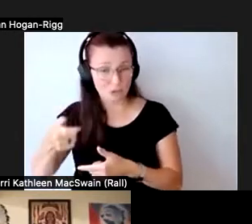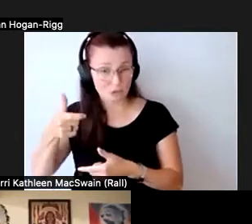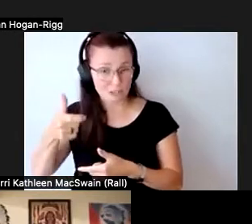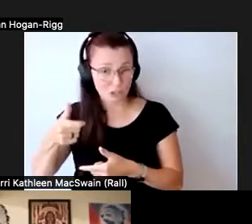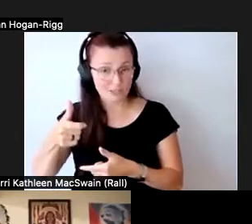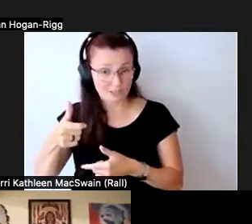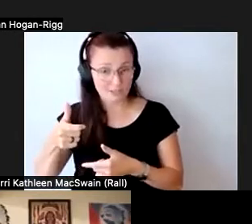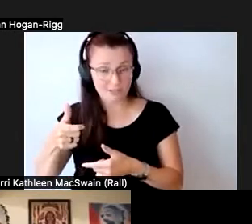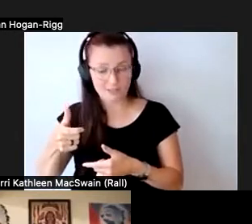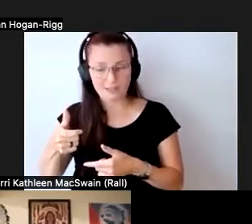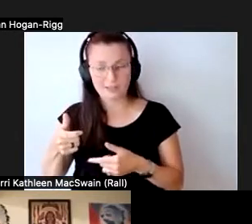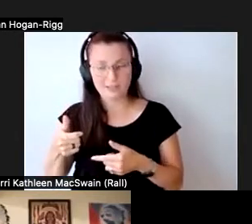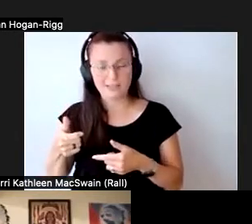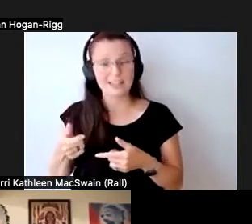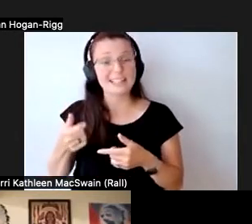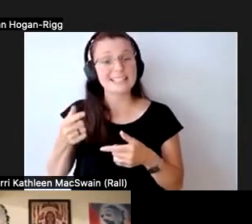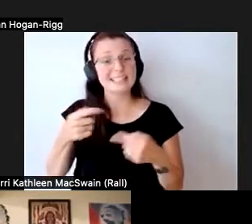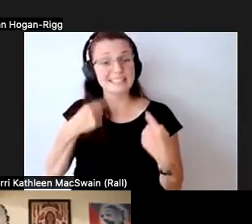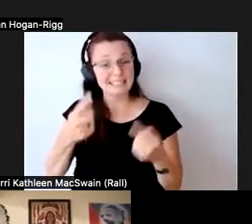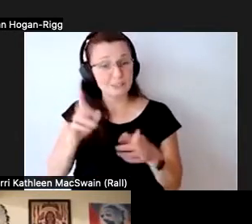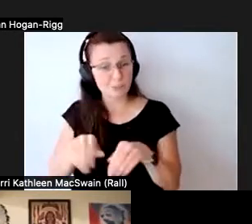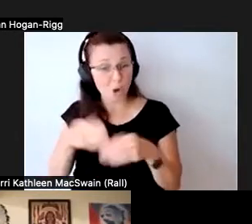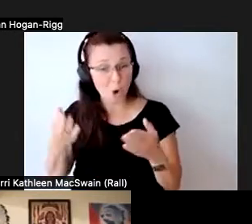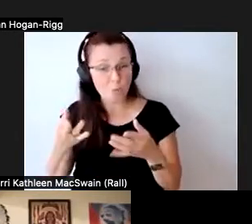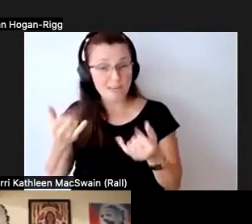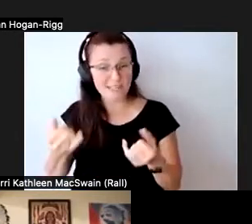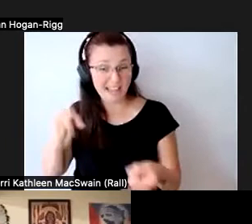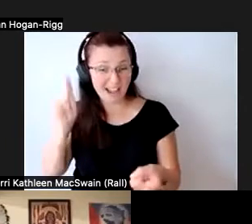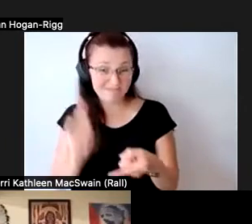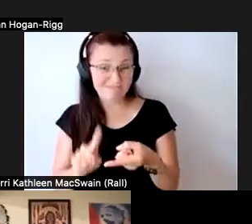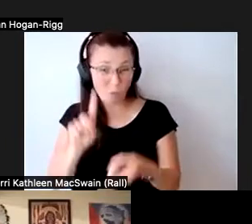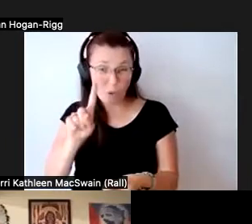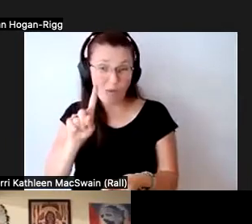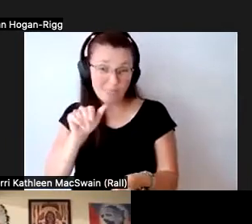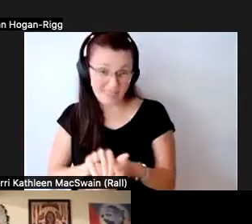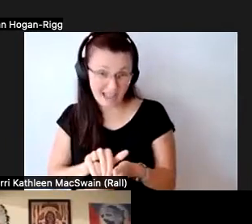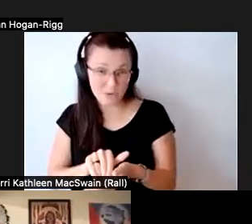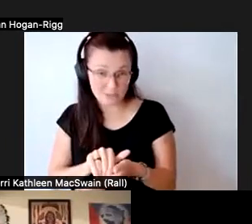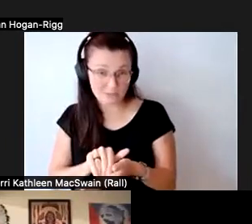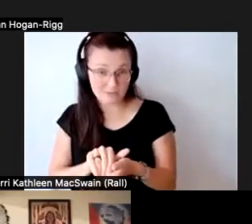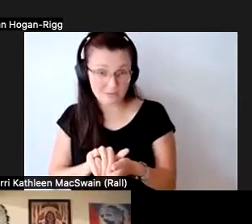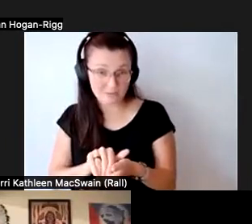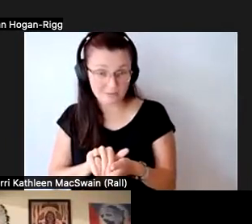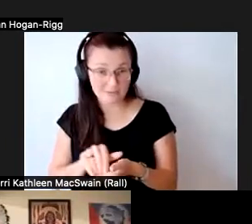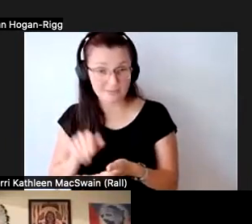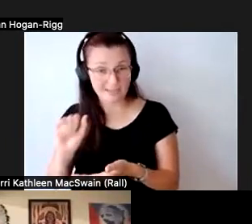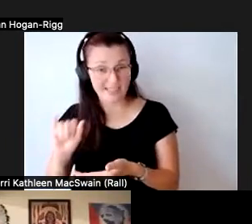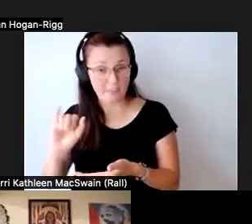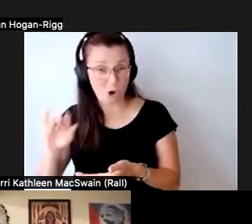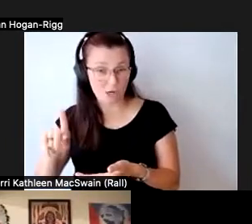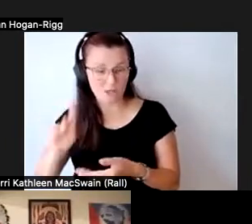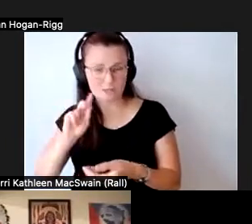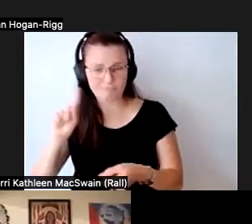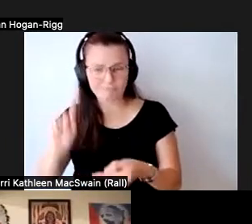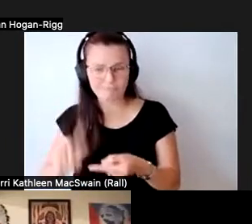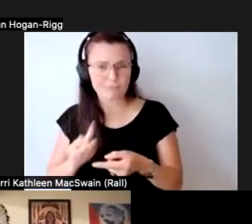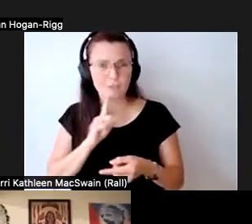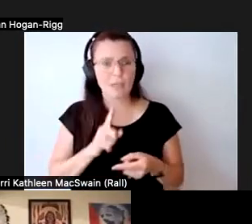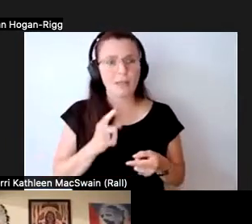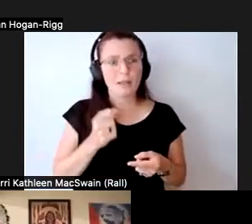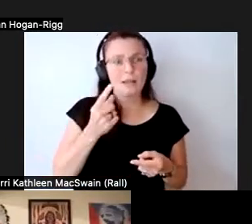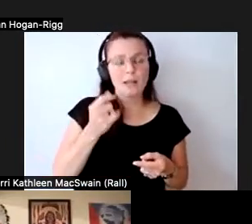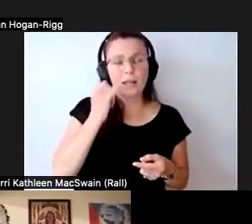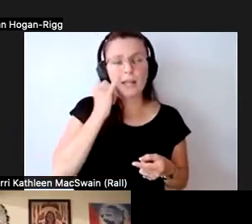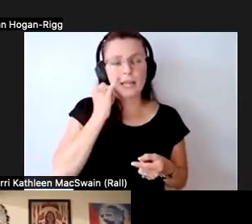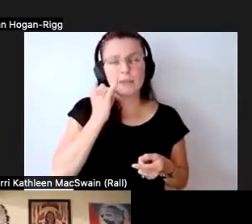averaging 1,000 syringes. So if you have a drug problem in your community, if you have a need to service folks, this is the opportunity